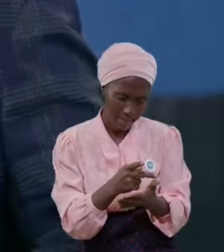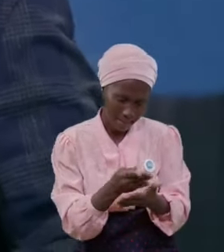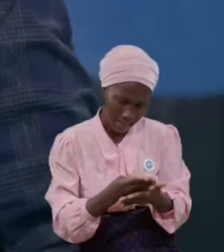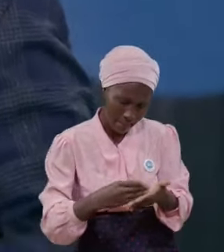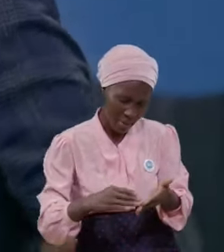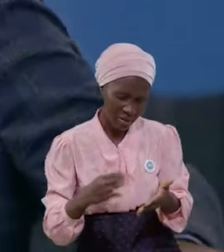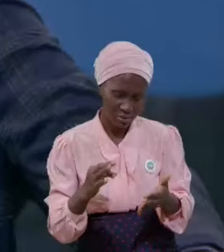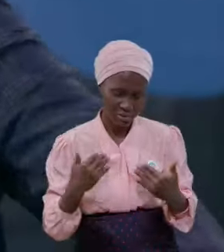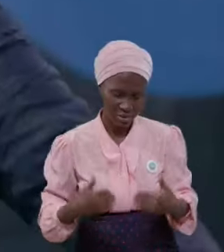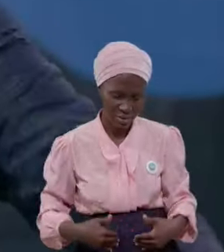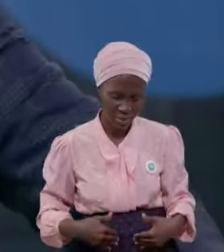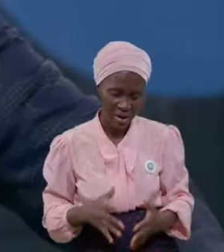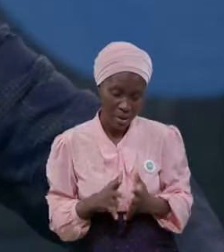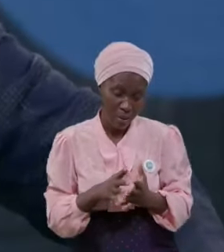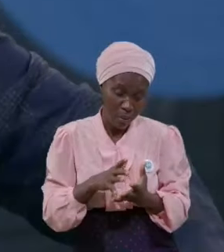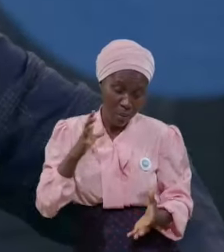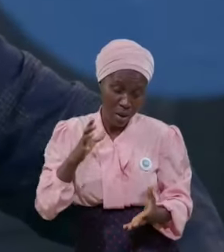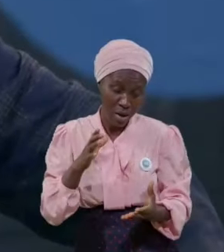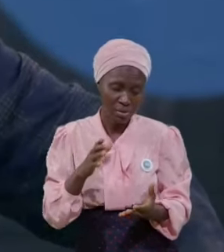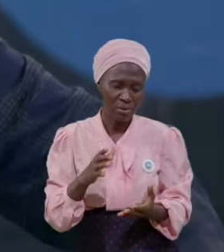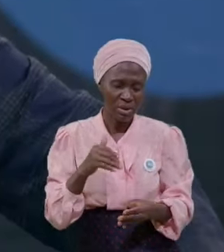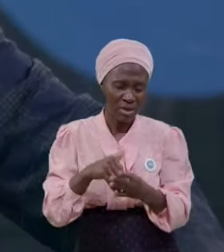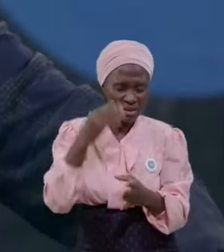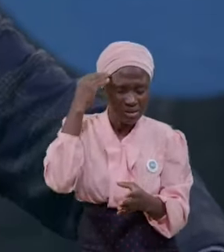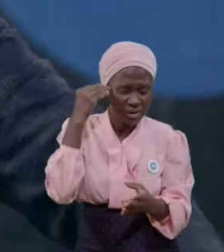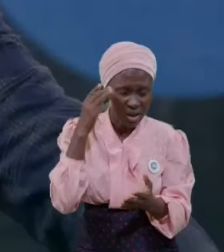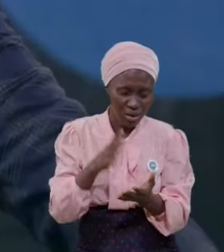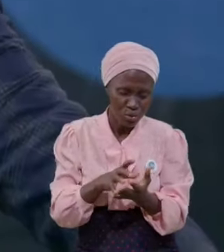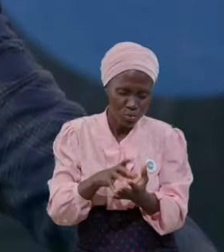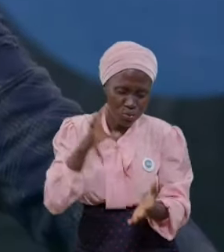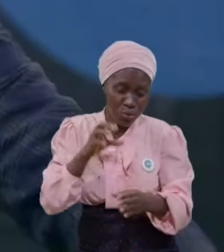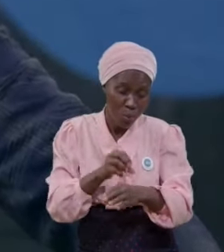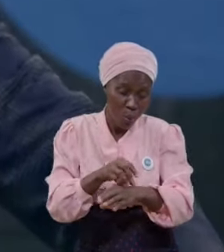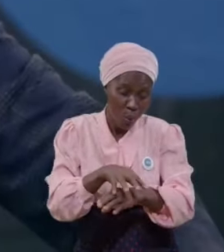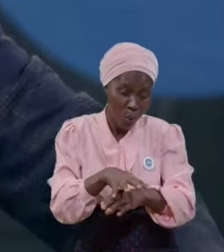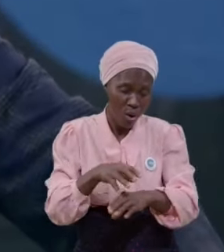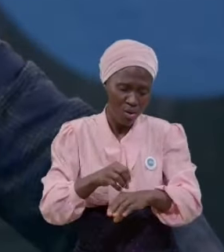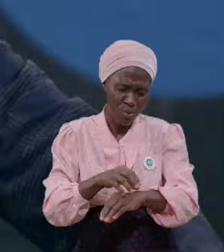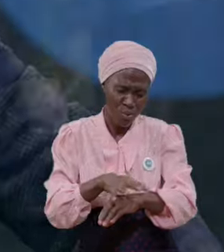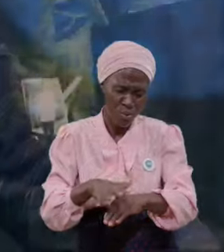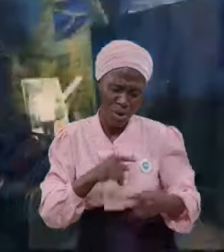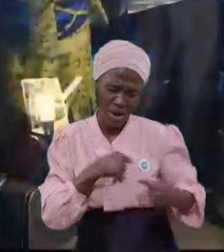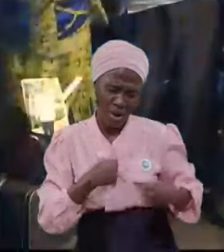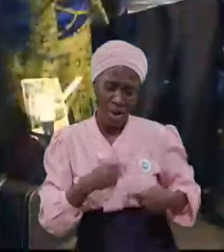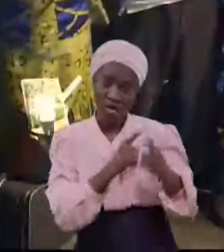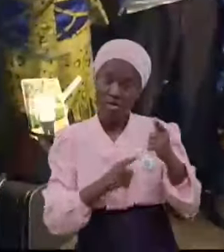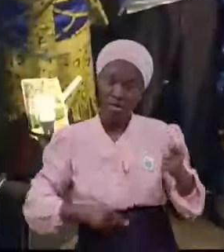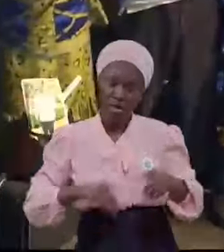and swollen heart. The Lord is touching you now. Be healed in Jesus'